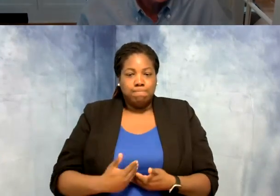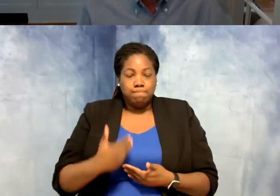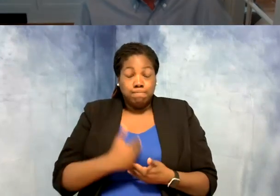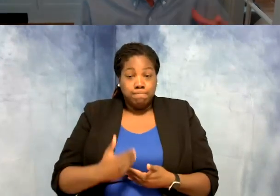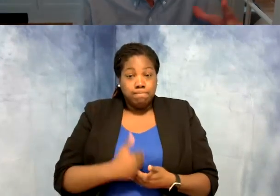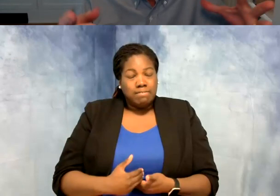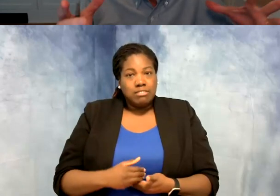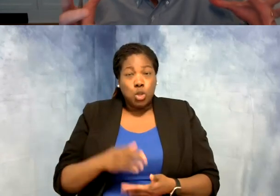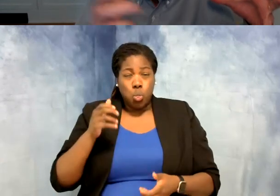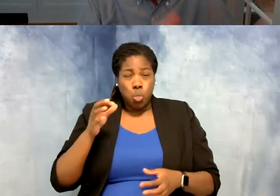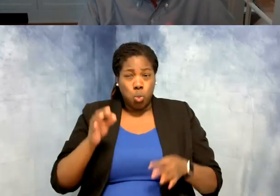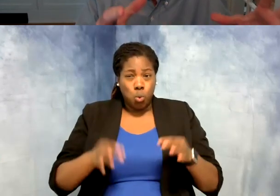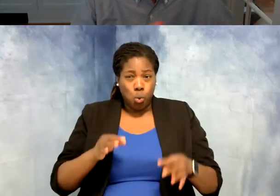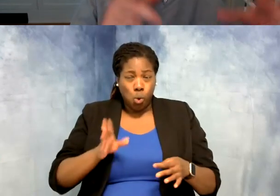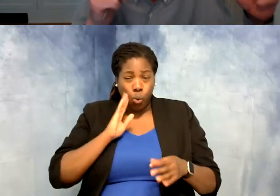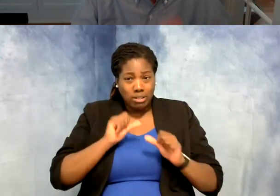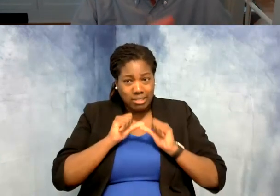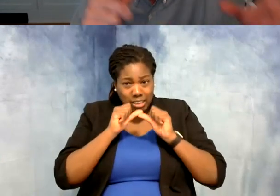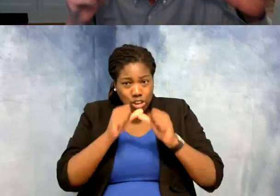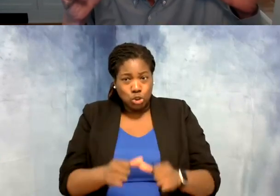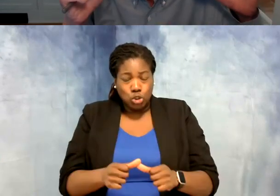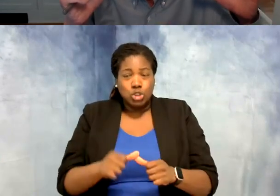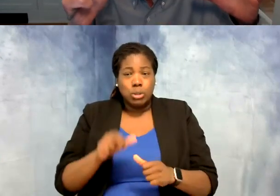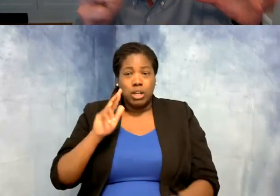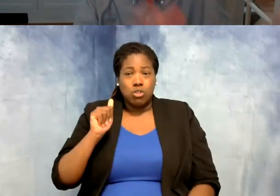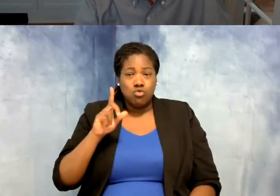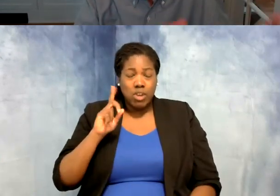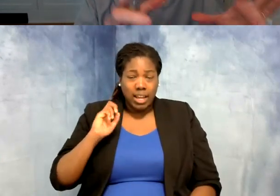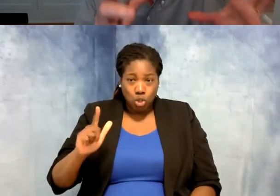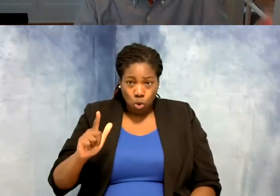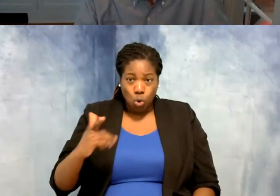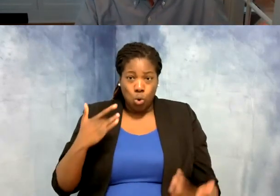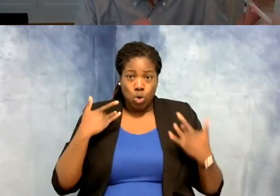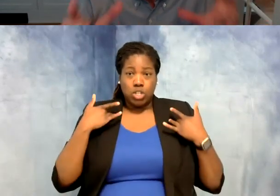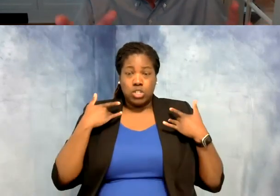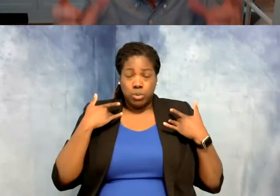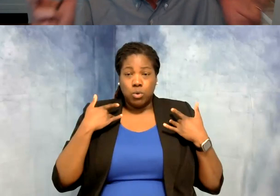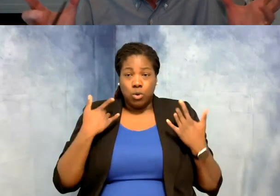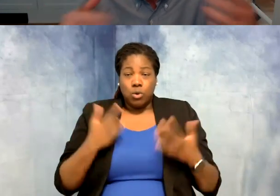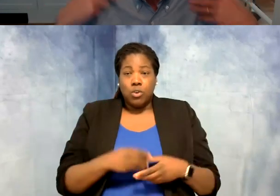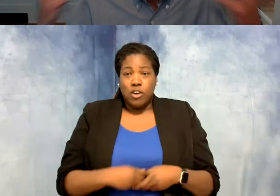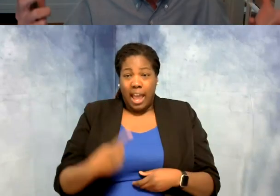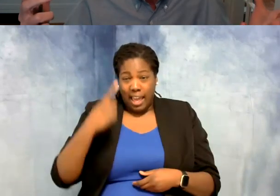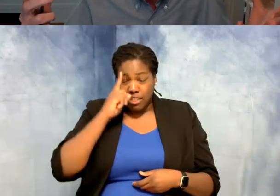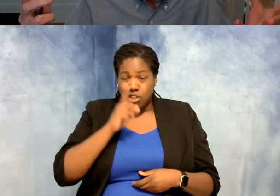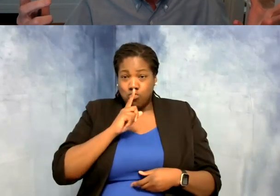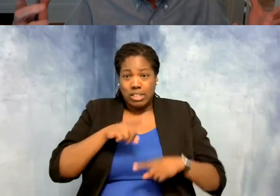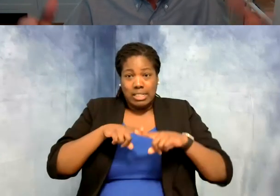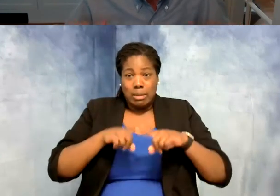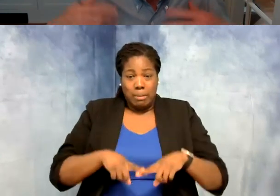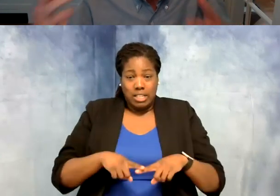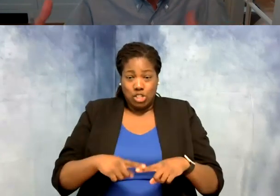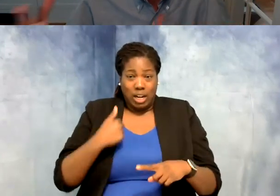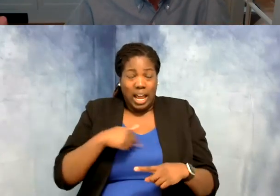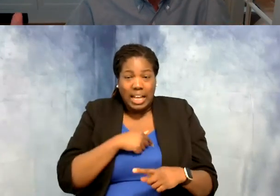Whether the court will continue to be that radical conservative force, I think depends largely on us.